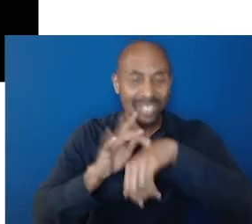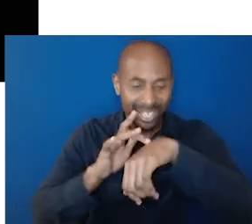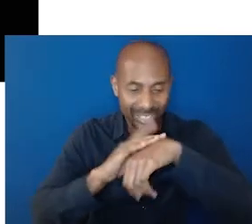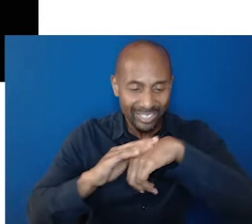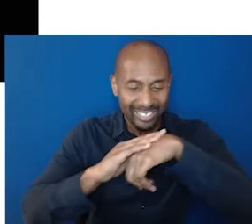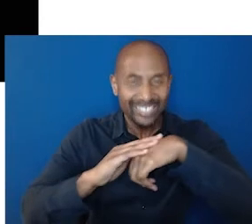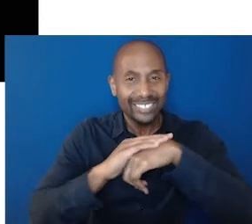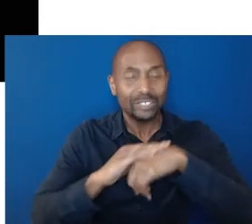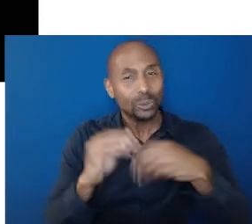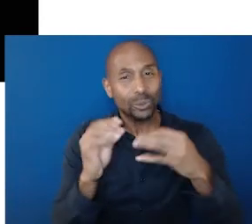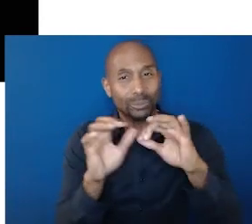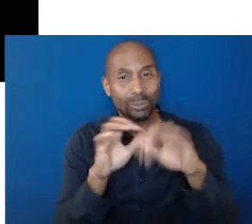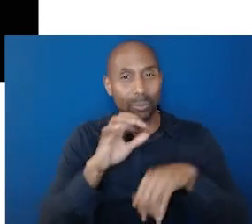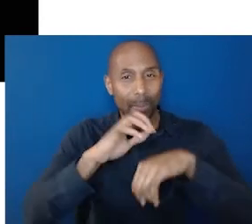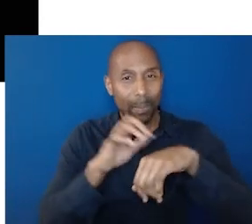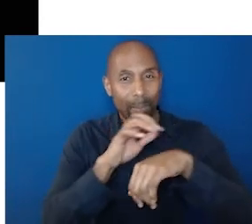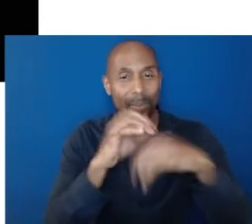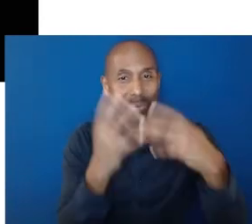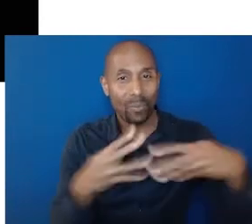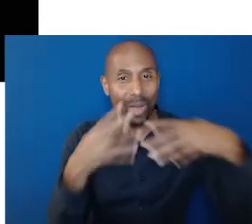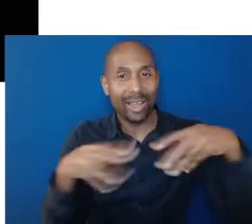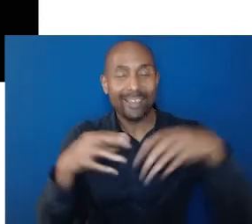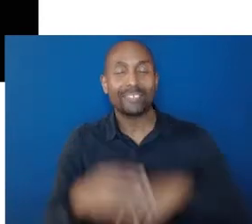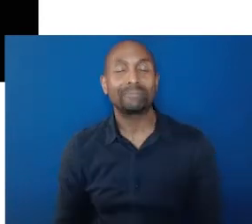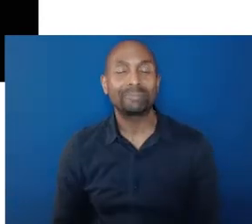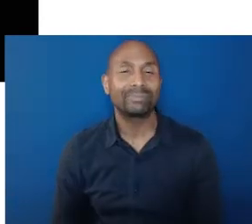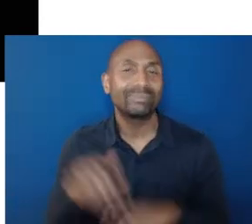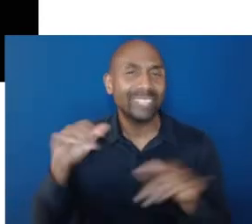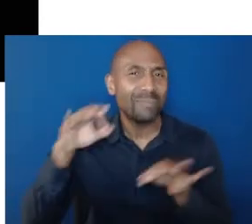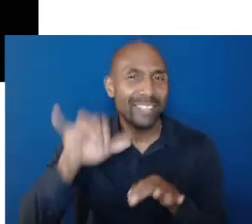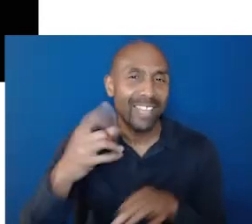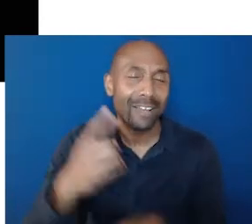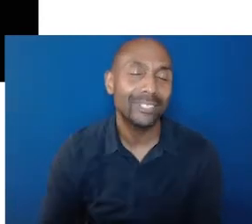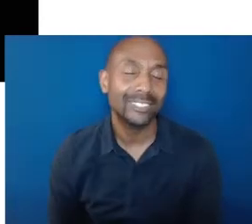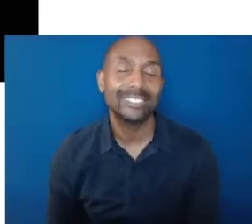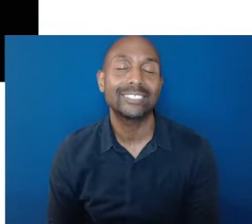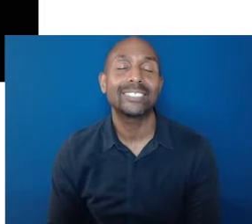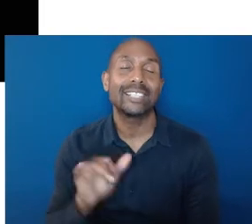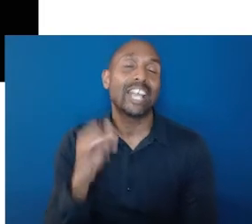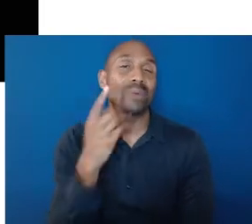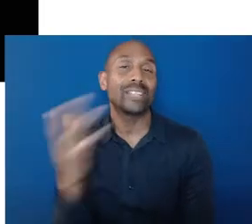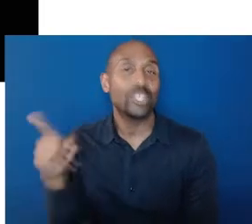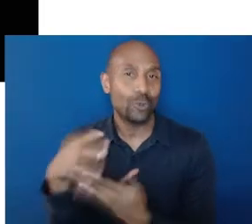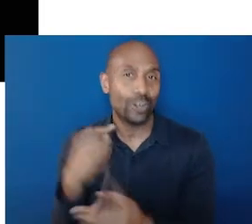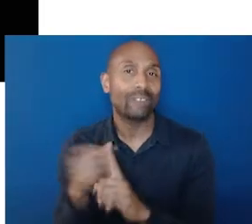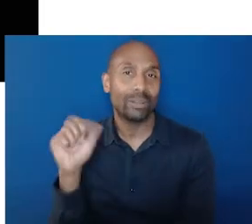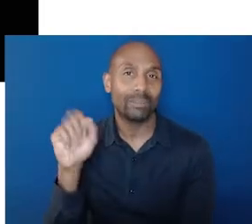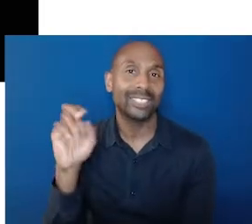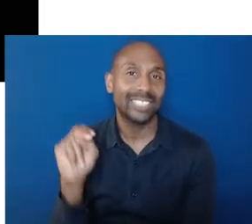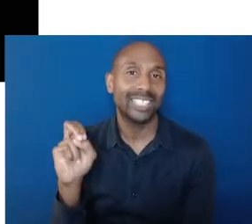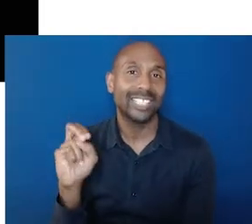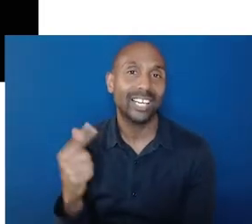lines of wire. So can you tell us about that? Because that was the thing that you, one of the things that you learned